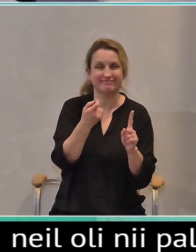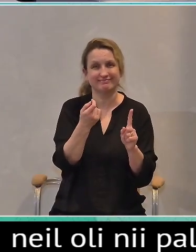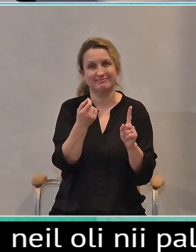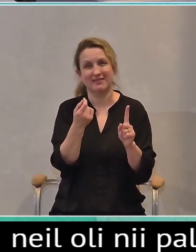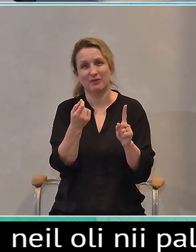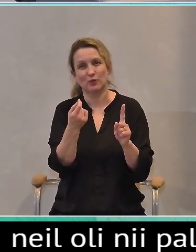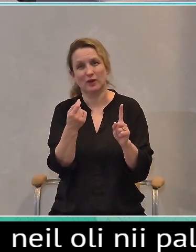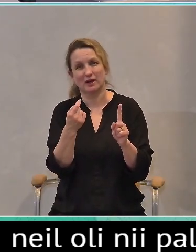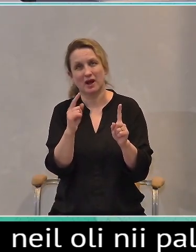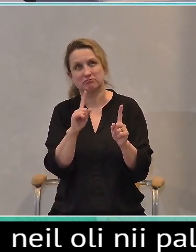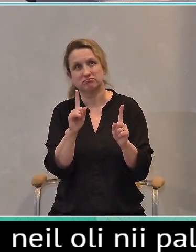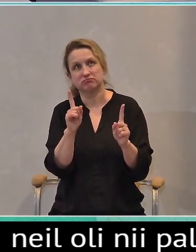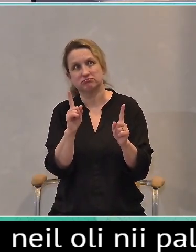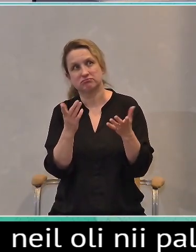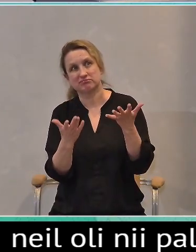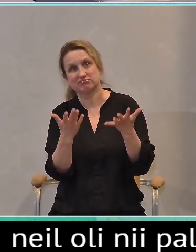Now,